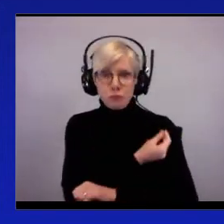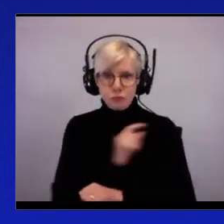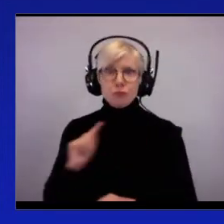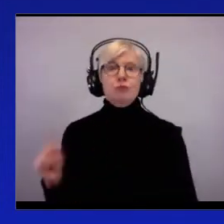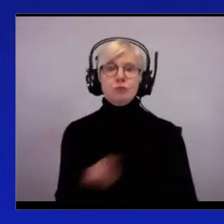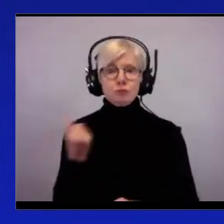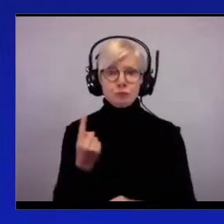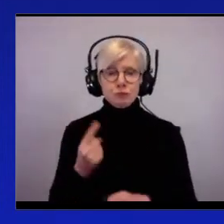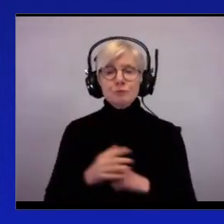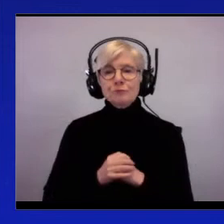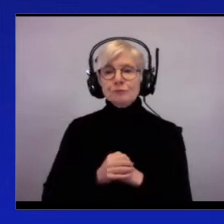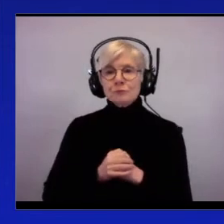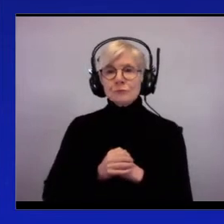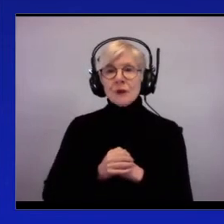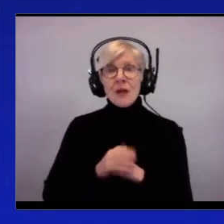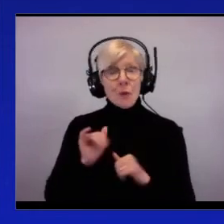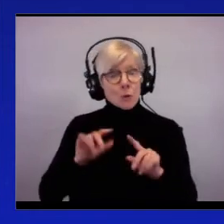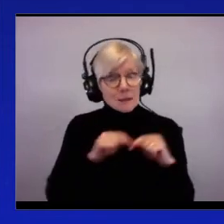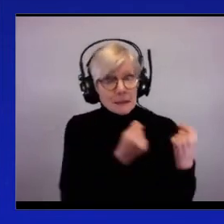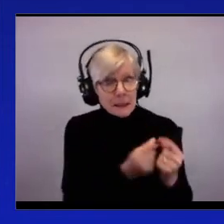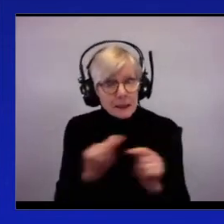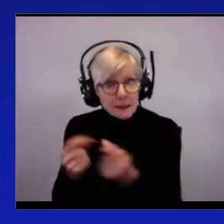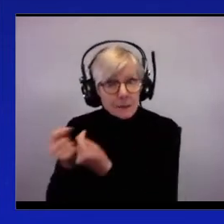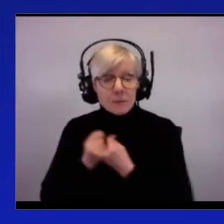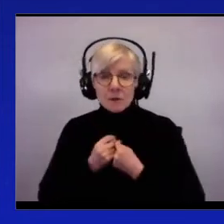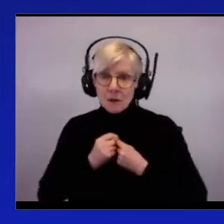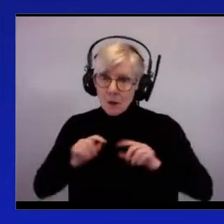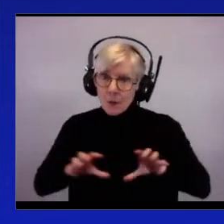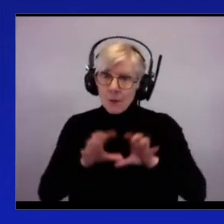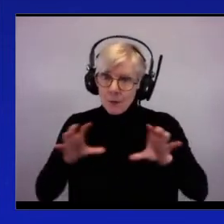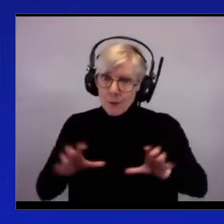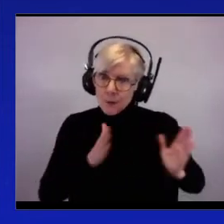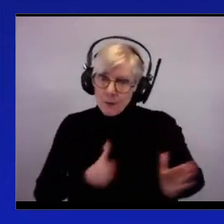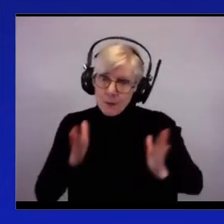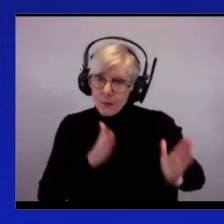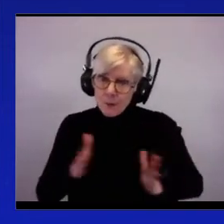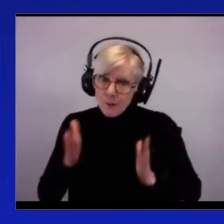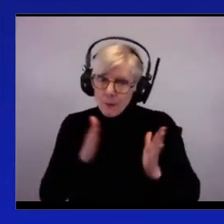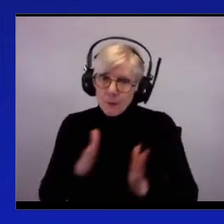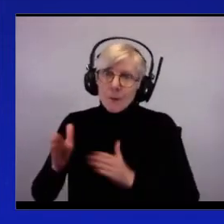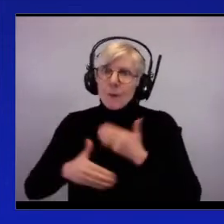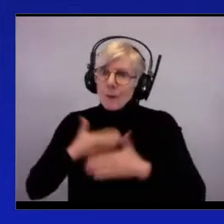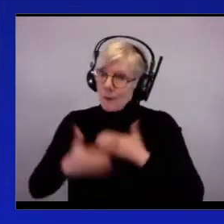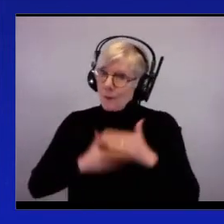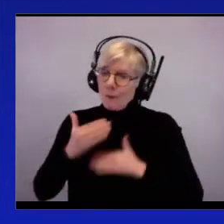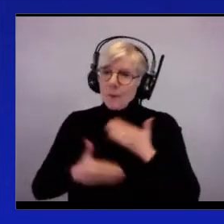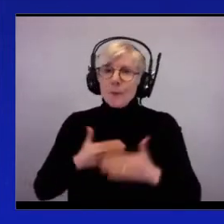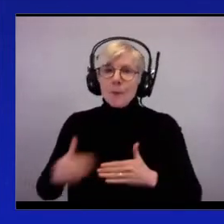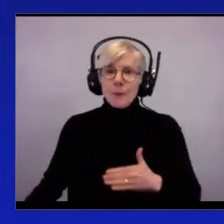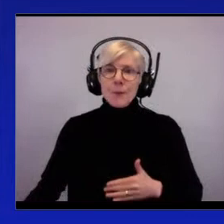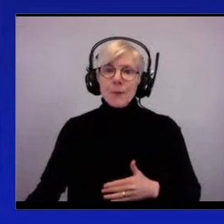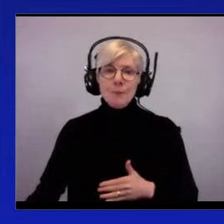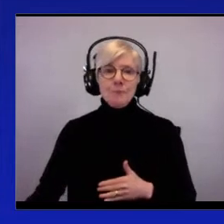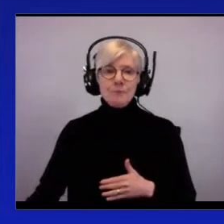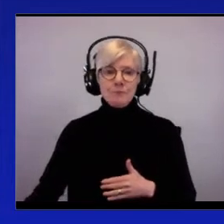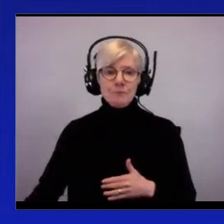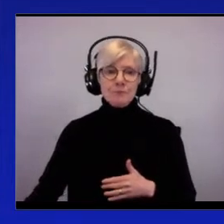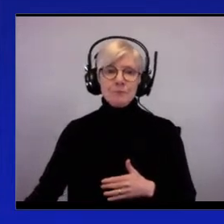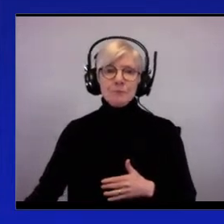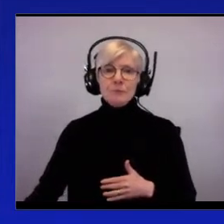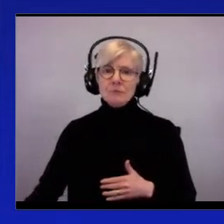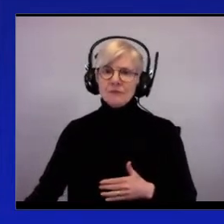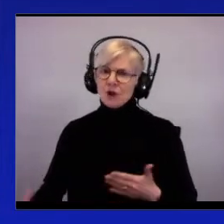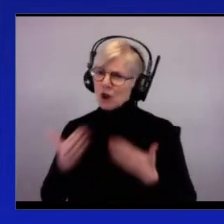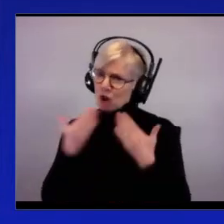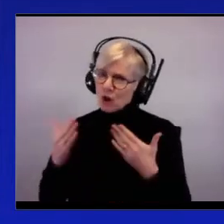working exceptionally well and hard. Les équipes mobiles de vaccination de la ville font un travail exceptionnel. Bravo.